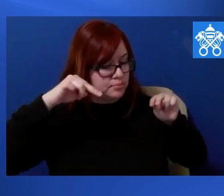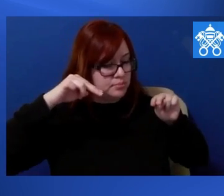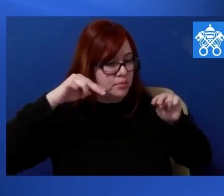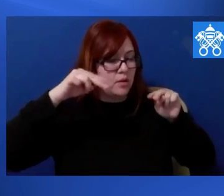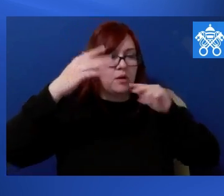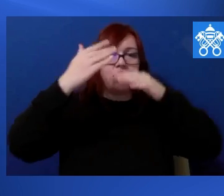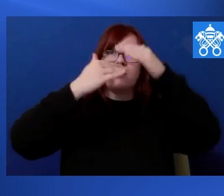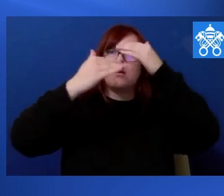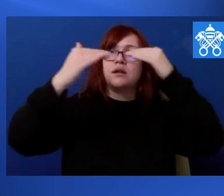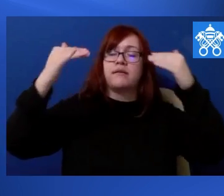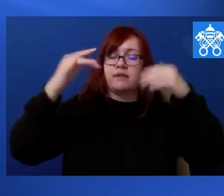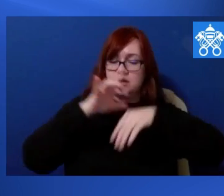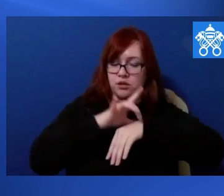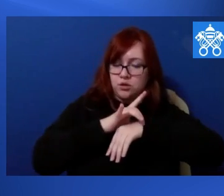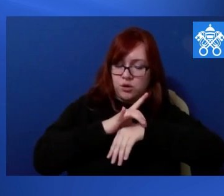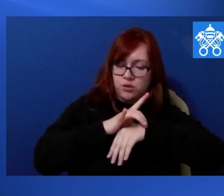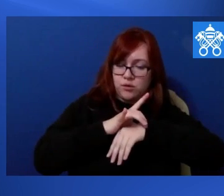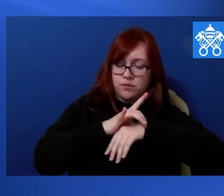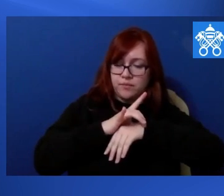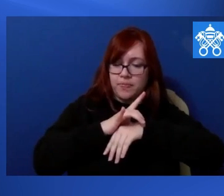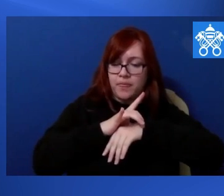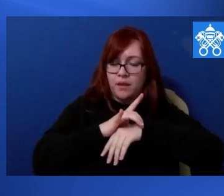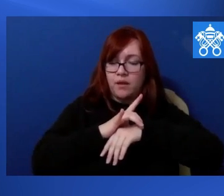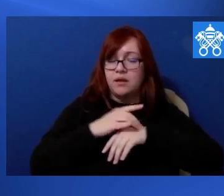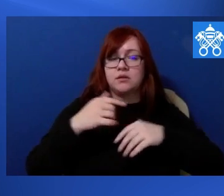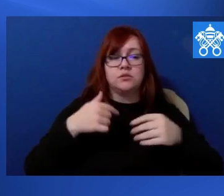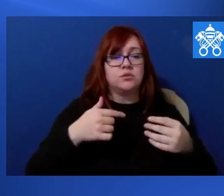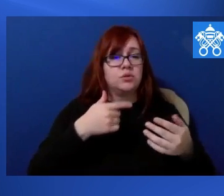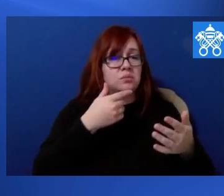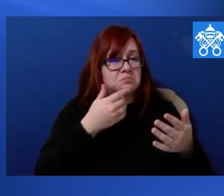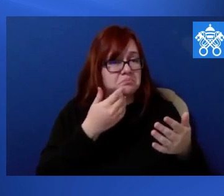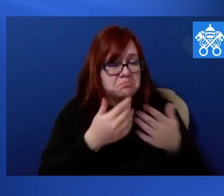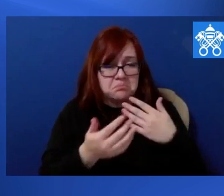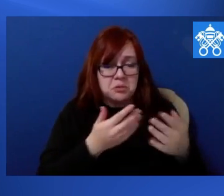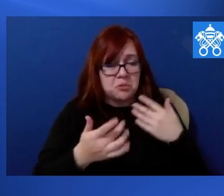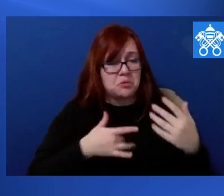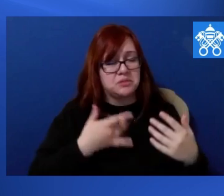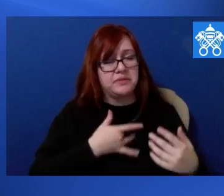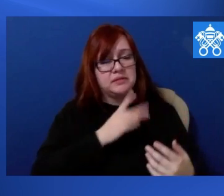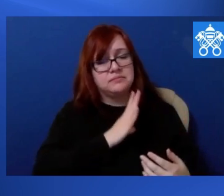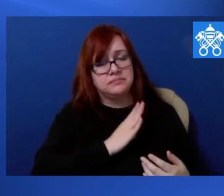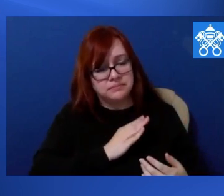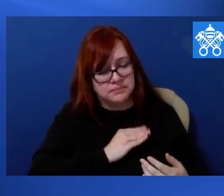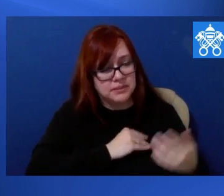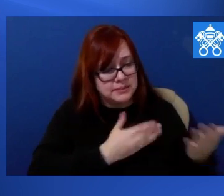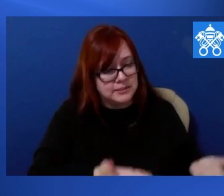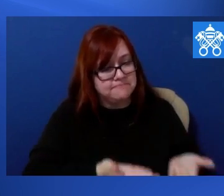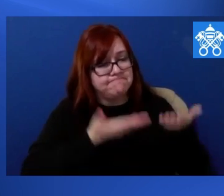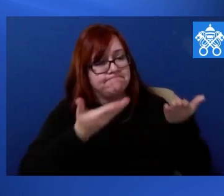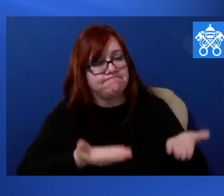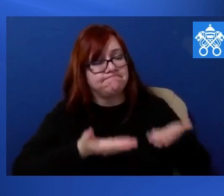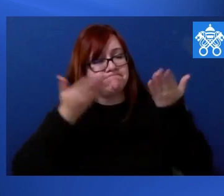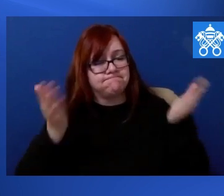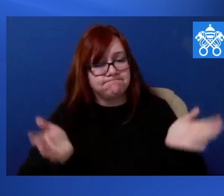to look down upon heaven and earth. From the dust he lifts up the lowly, from his misery he raises the